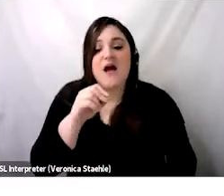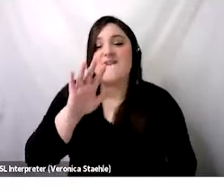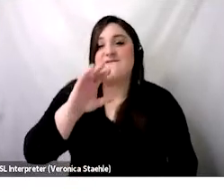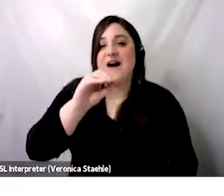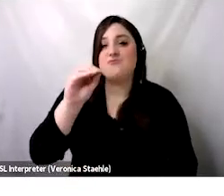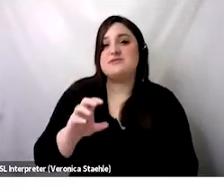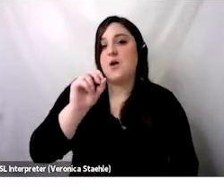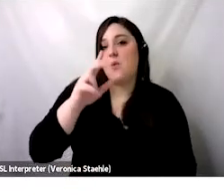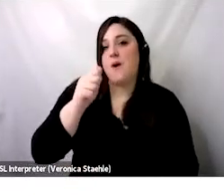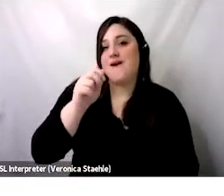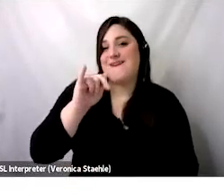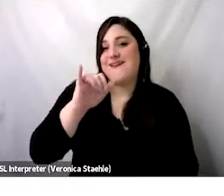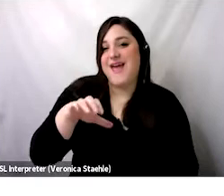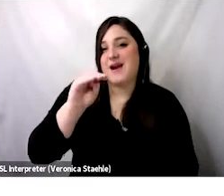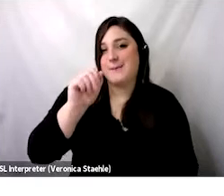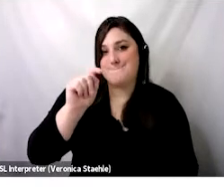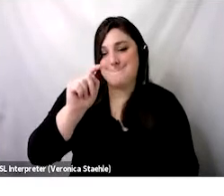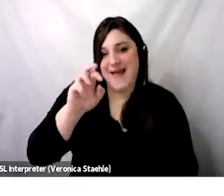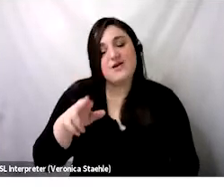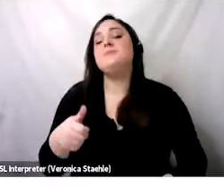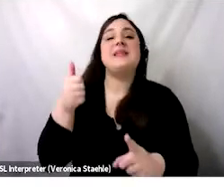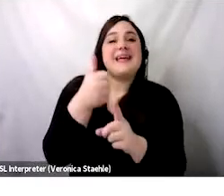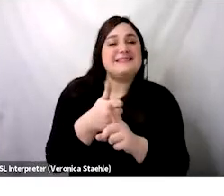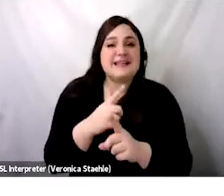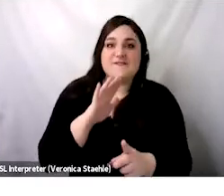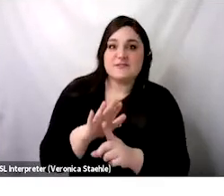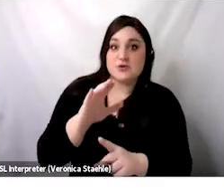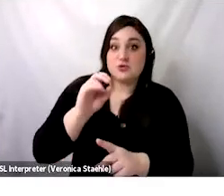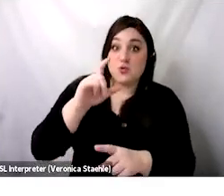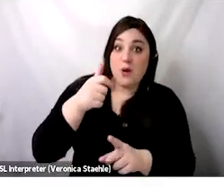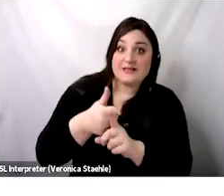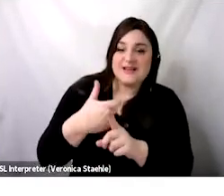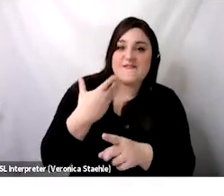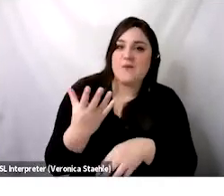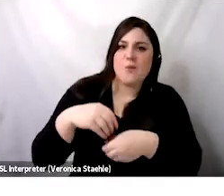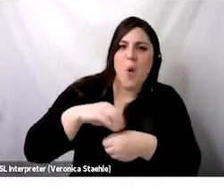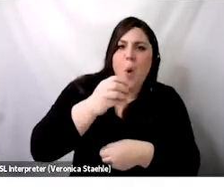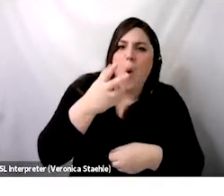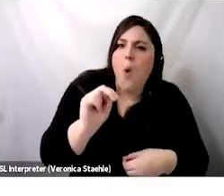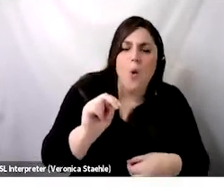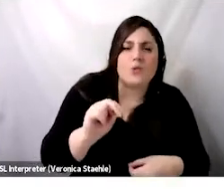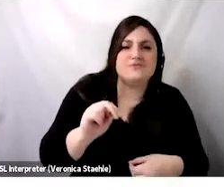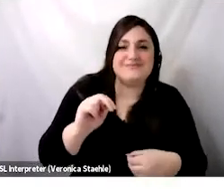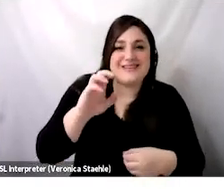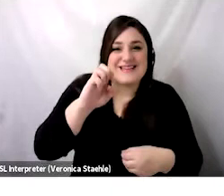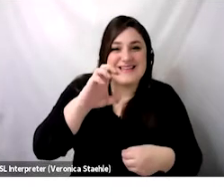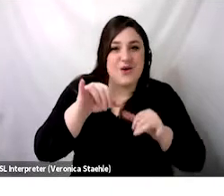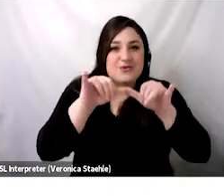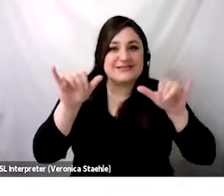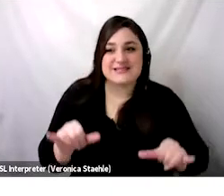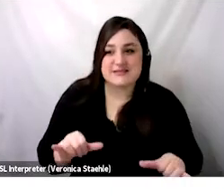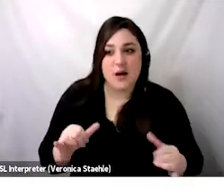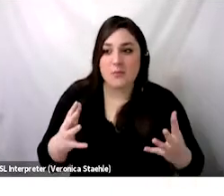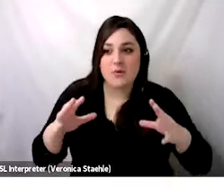ecosystem that consists of plants, animals, the environment. And believe it or not, it takes thousands and thousands